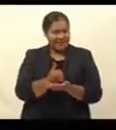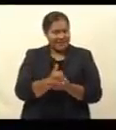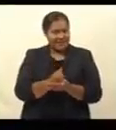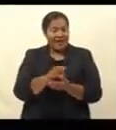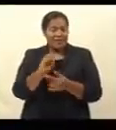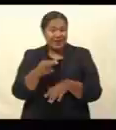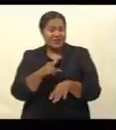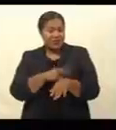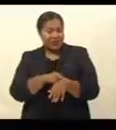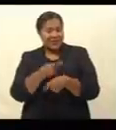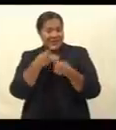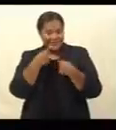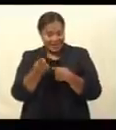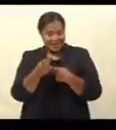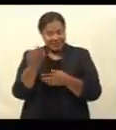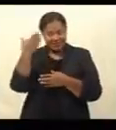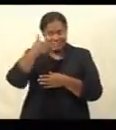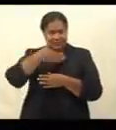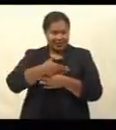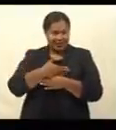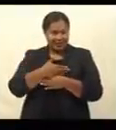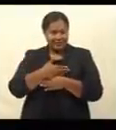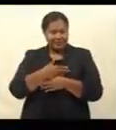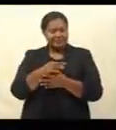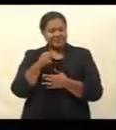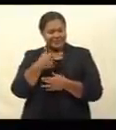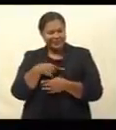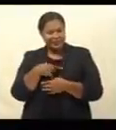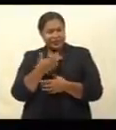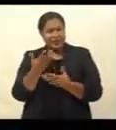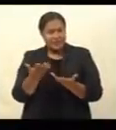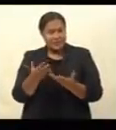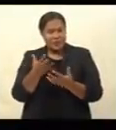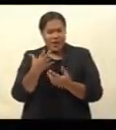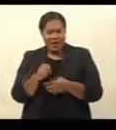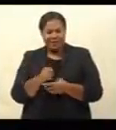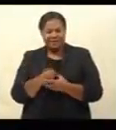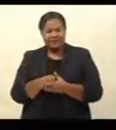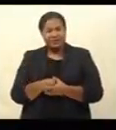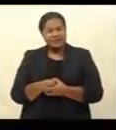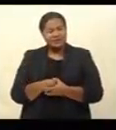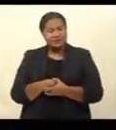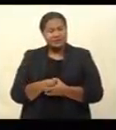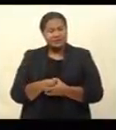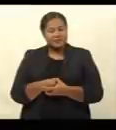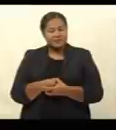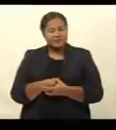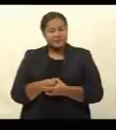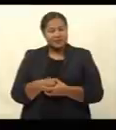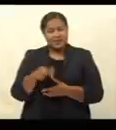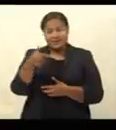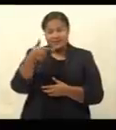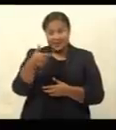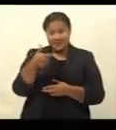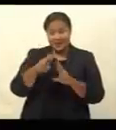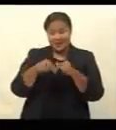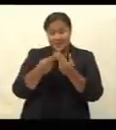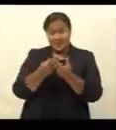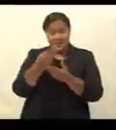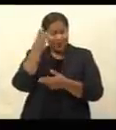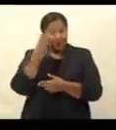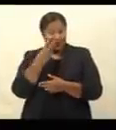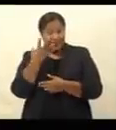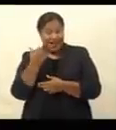Dr. Fong tonight is saying that the fact is that now 7 of the family of the woman who